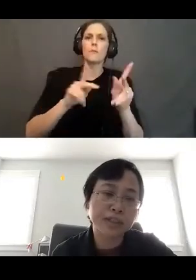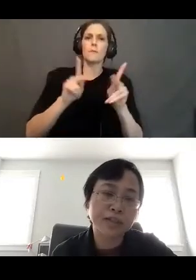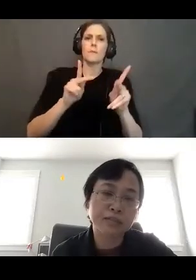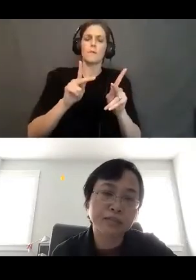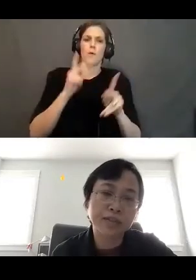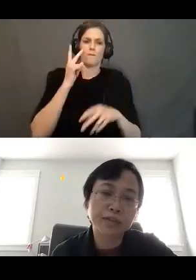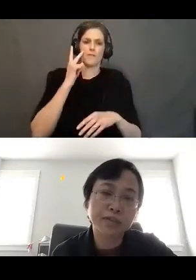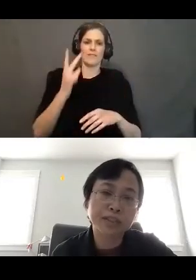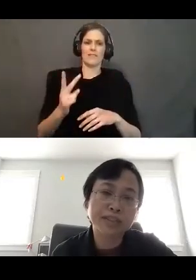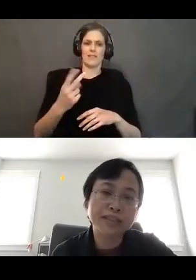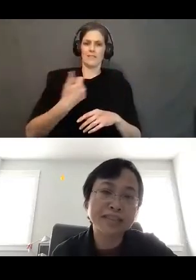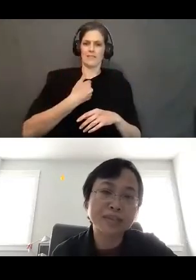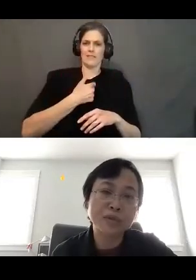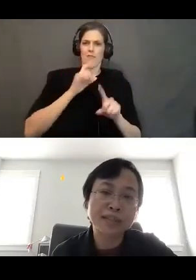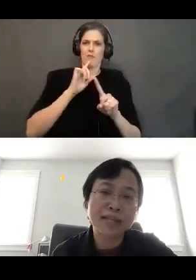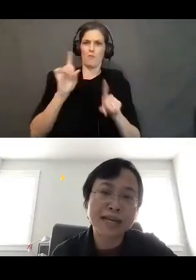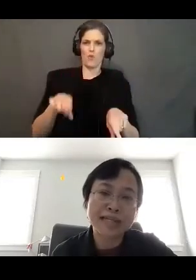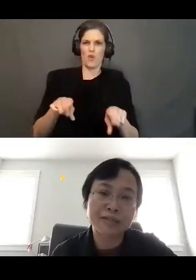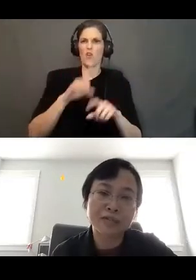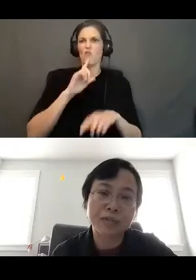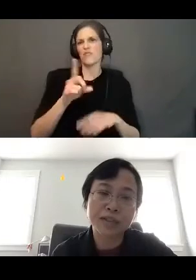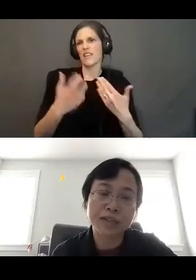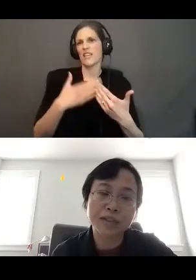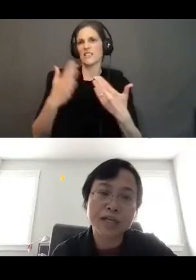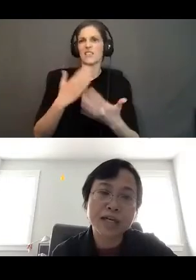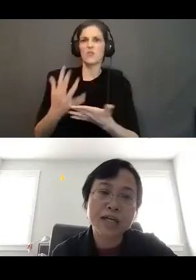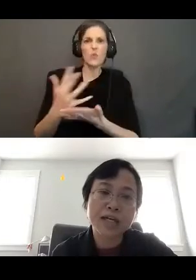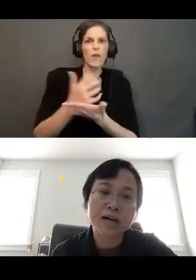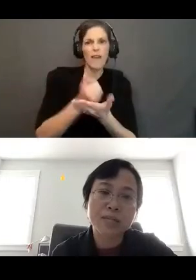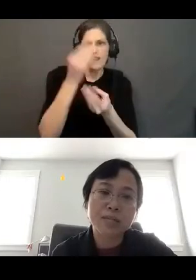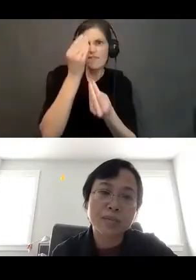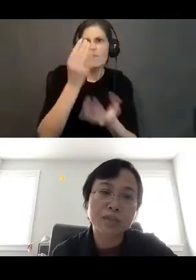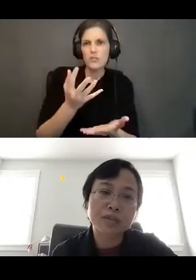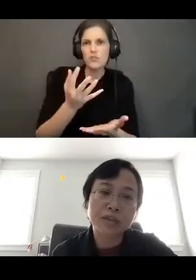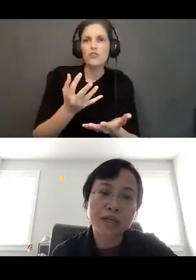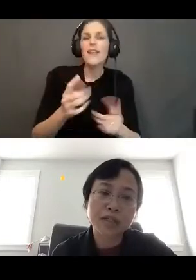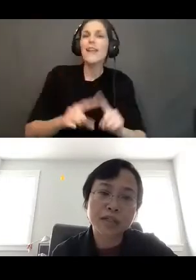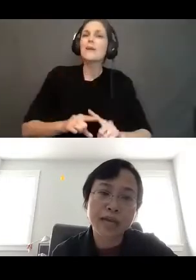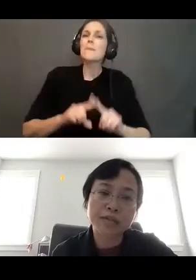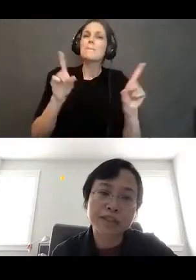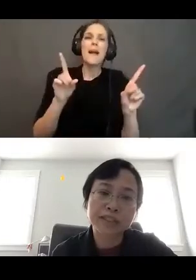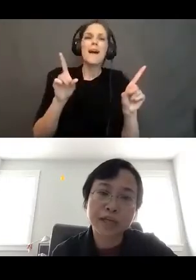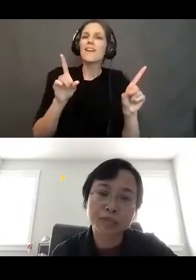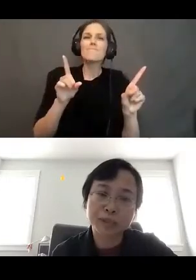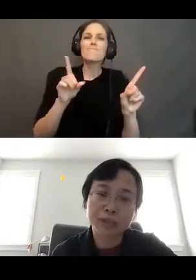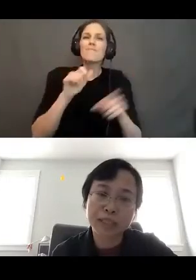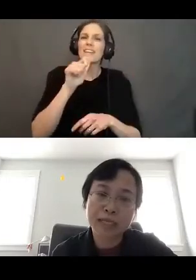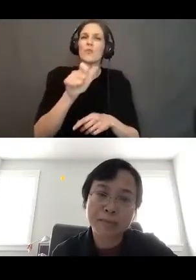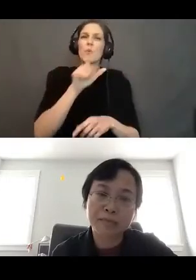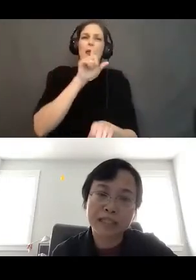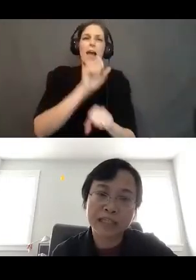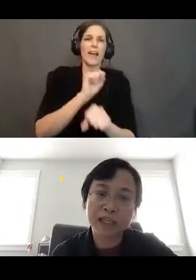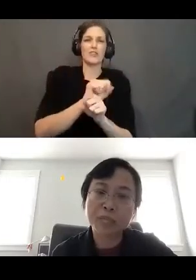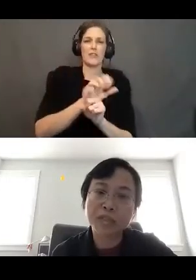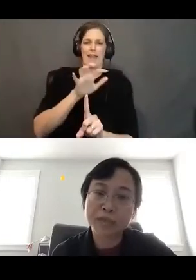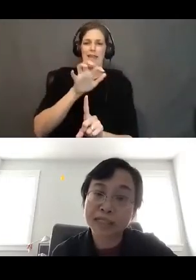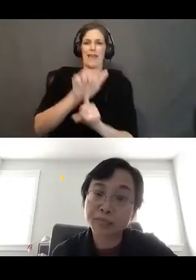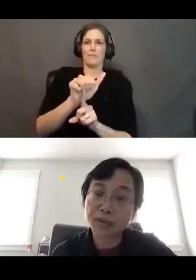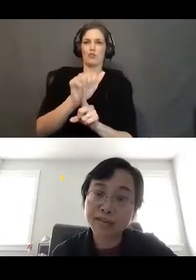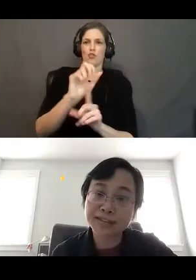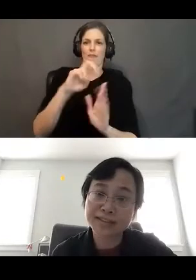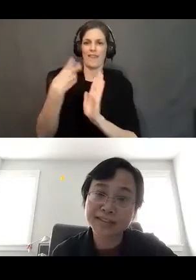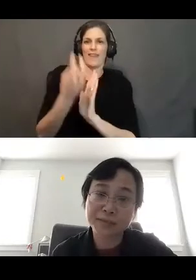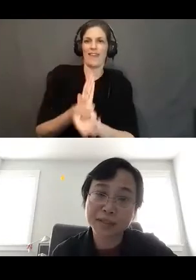measures are usually easy to collect information, but do not actually capture